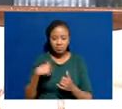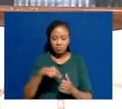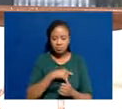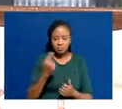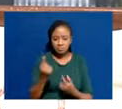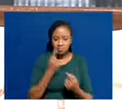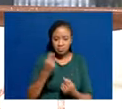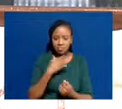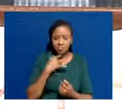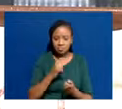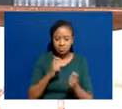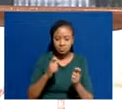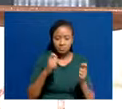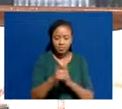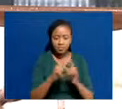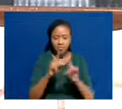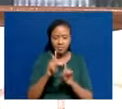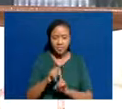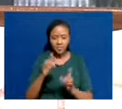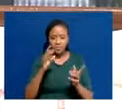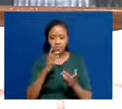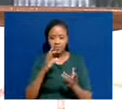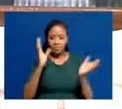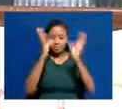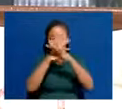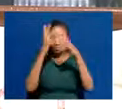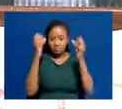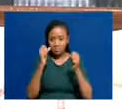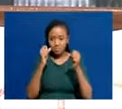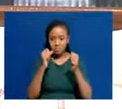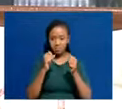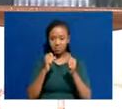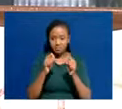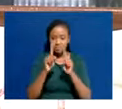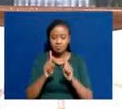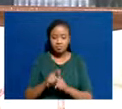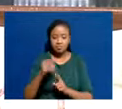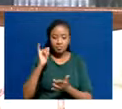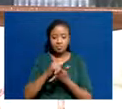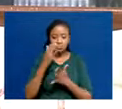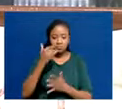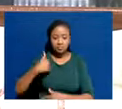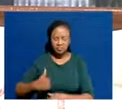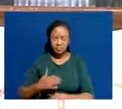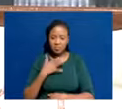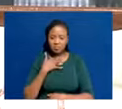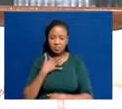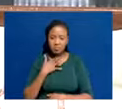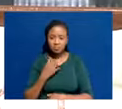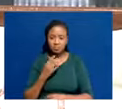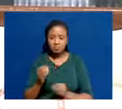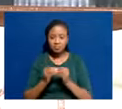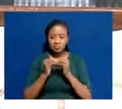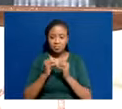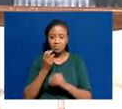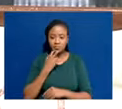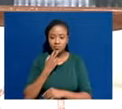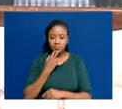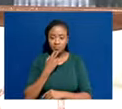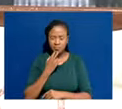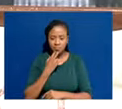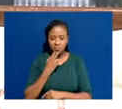for it. I told the president, boss, and that's why I like him, he's hands-on. I told him on a Friday, on Tuesday cabinet, they passed